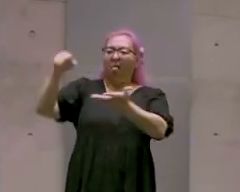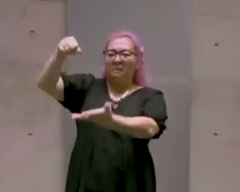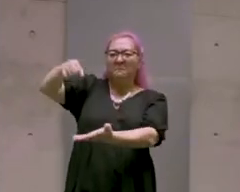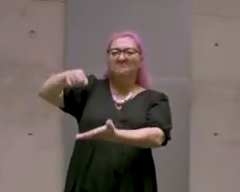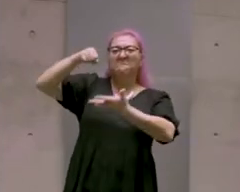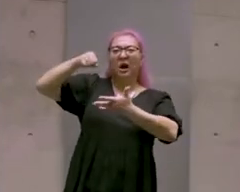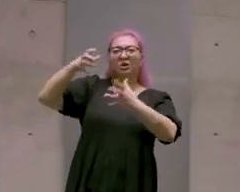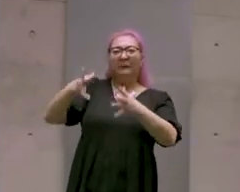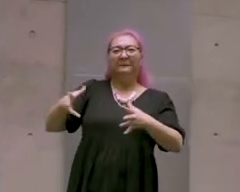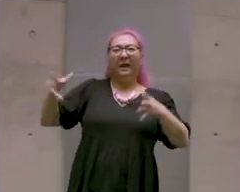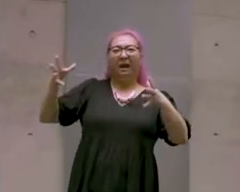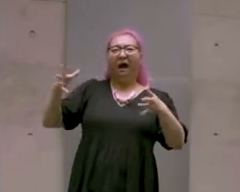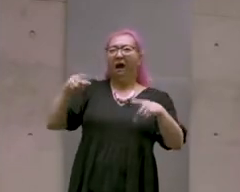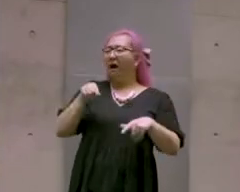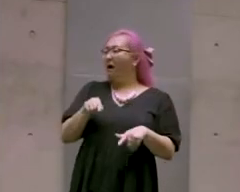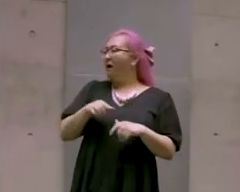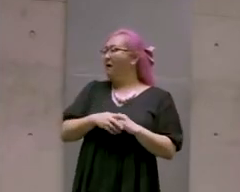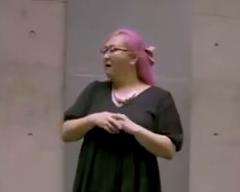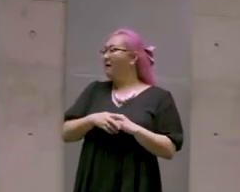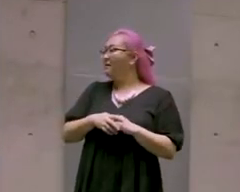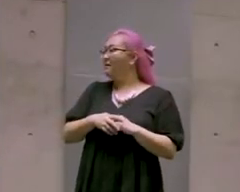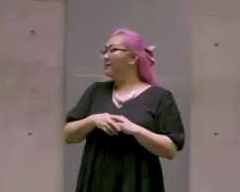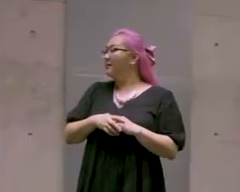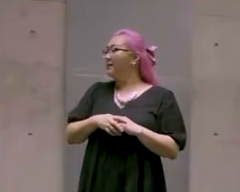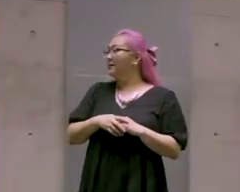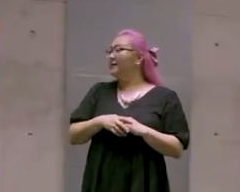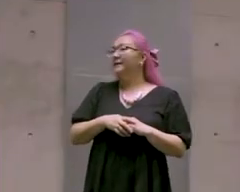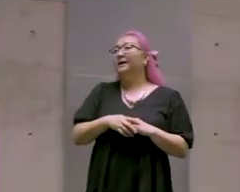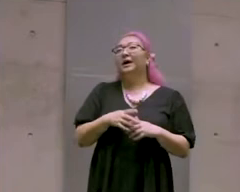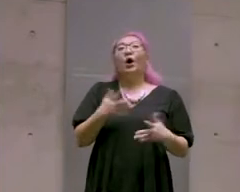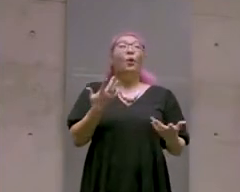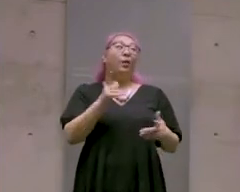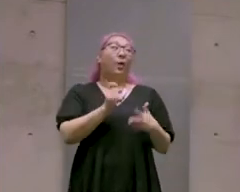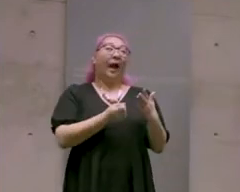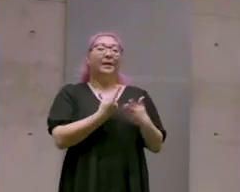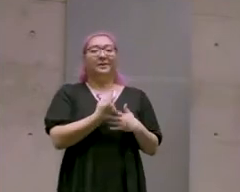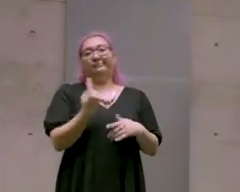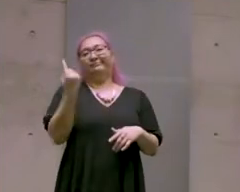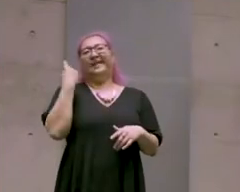again? So let me tell you. So there's this little company called Google, and